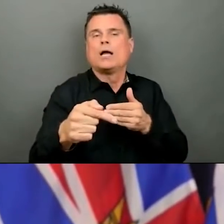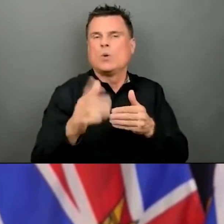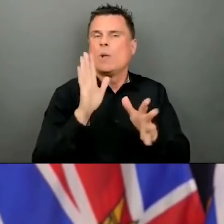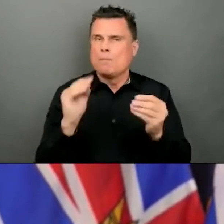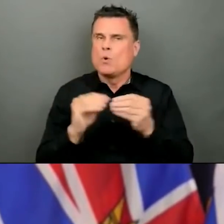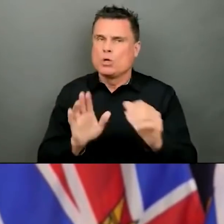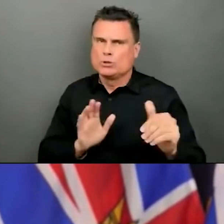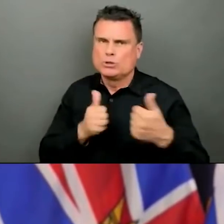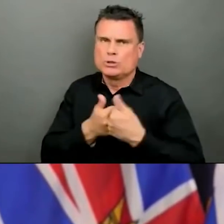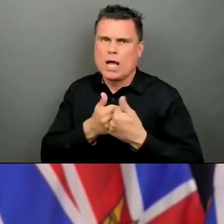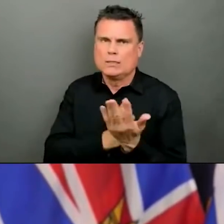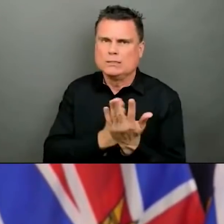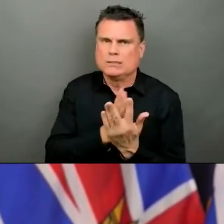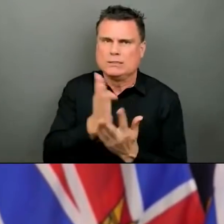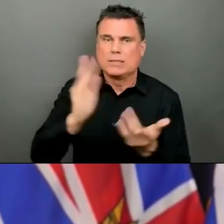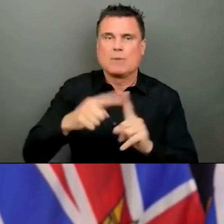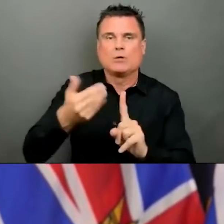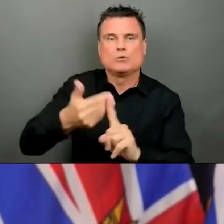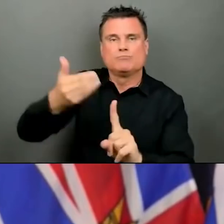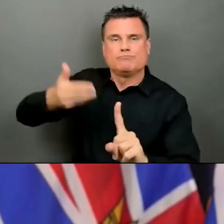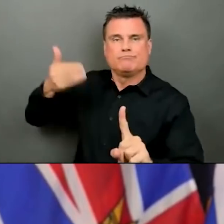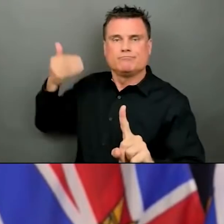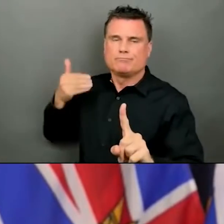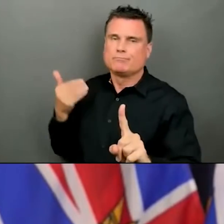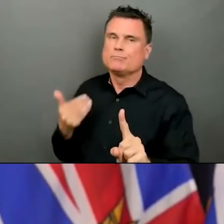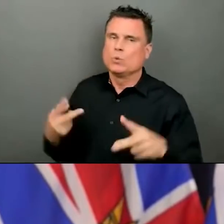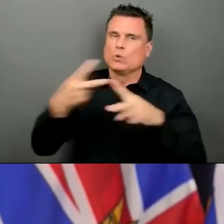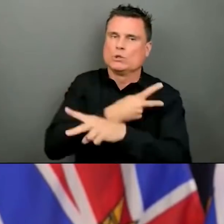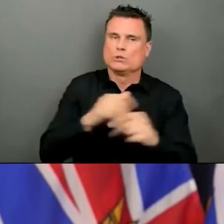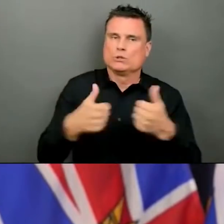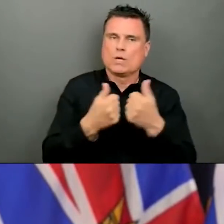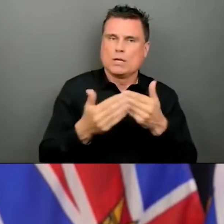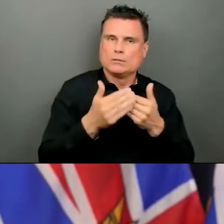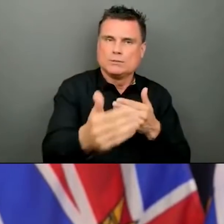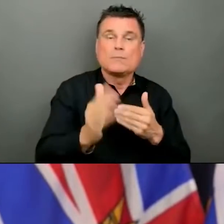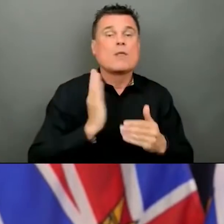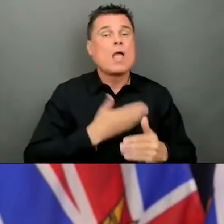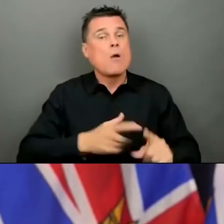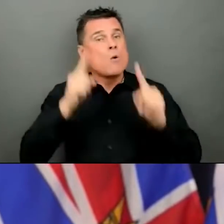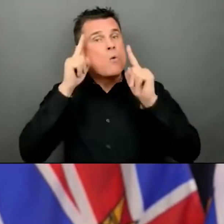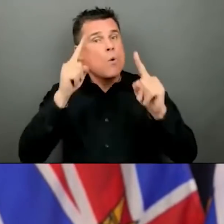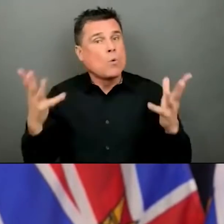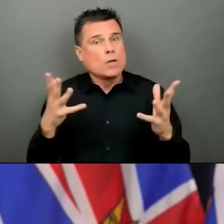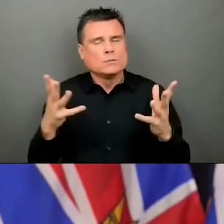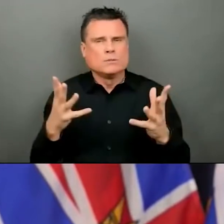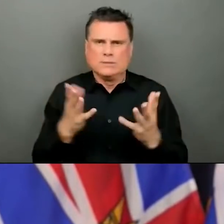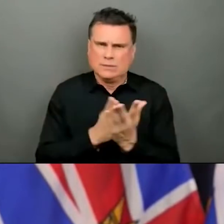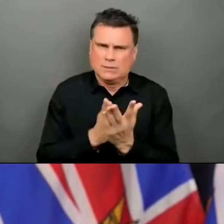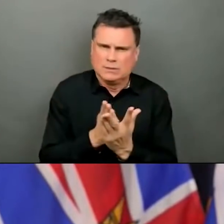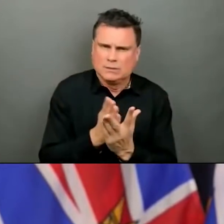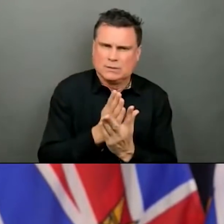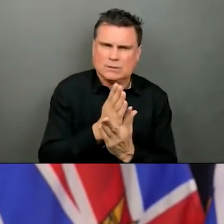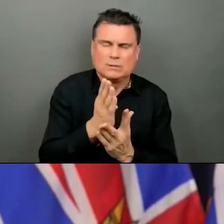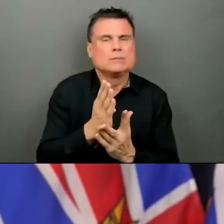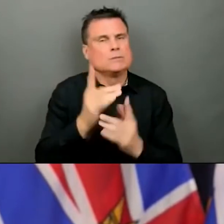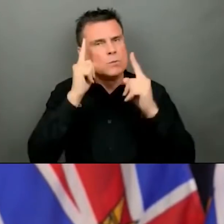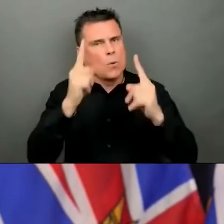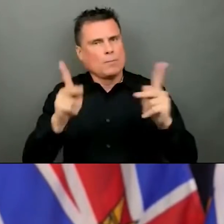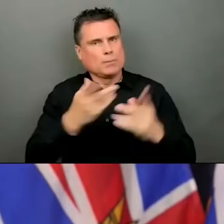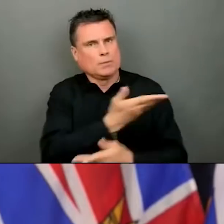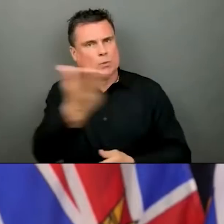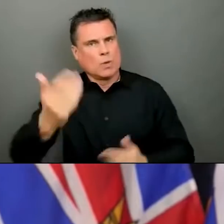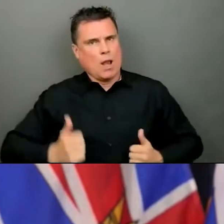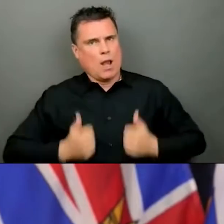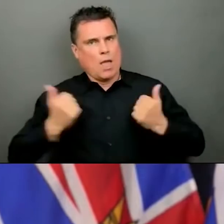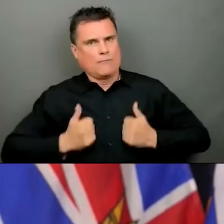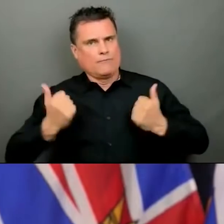the impact on vulnerable people, to keep people alive, to keep people safe. We have to make sure we do our level best over the next number